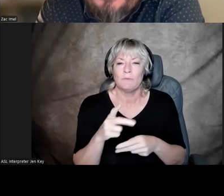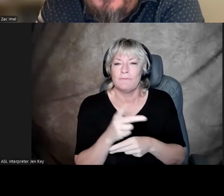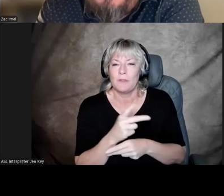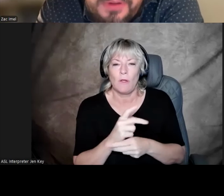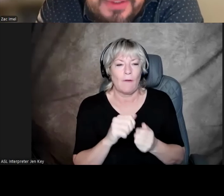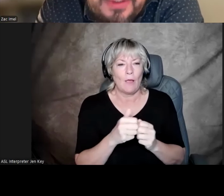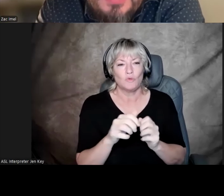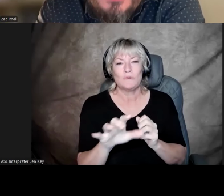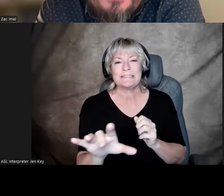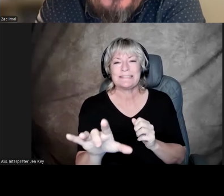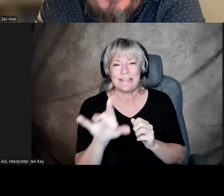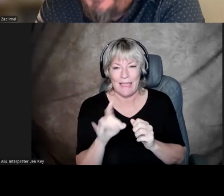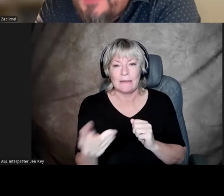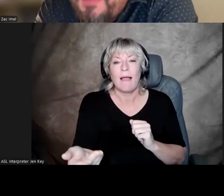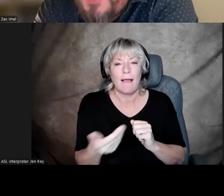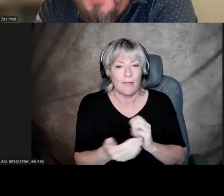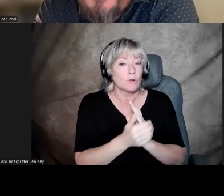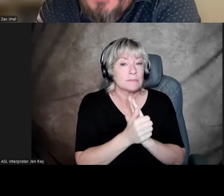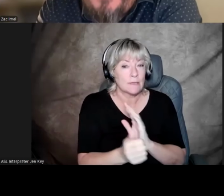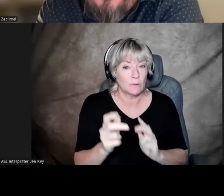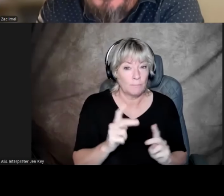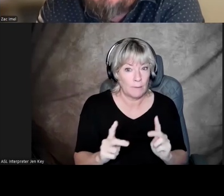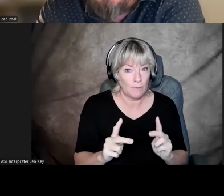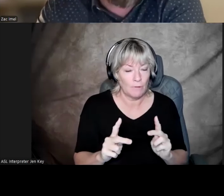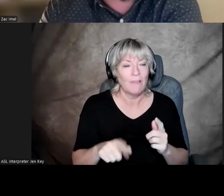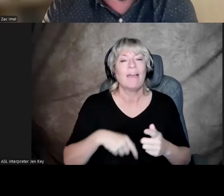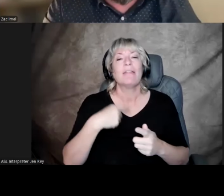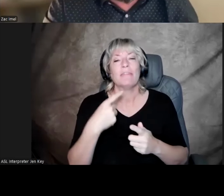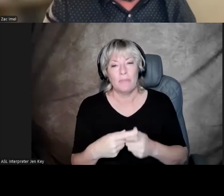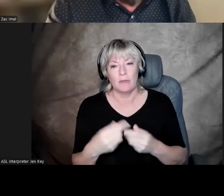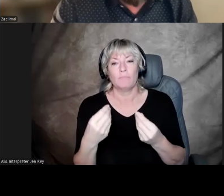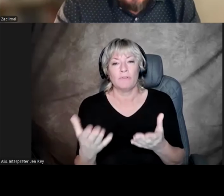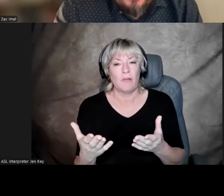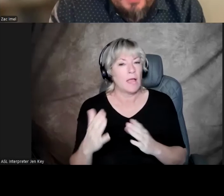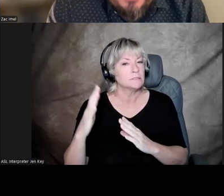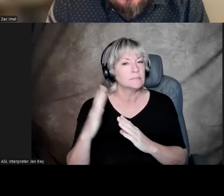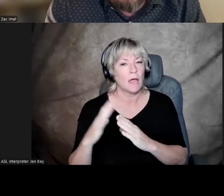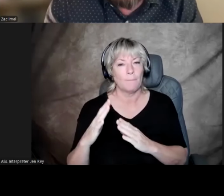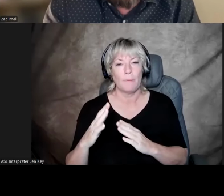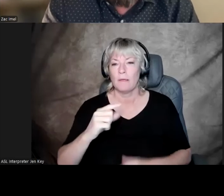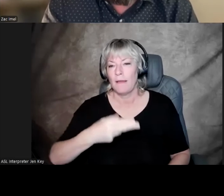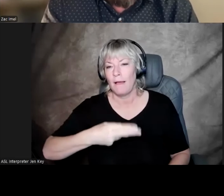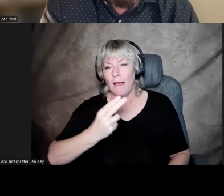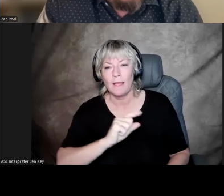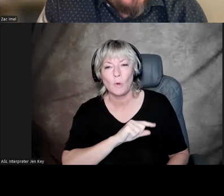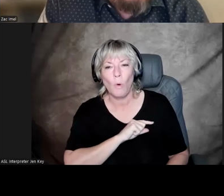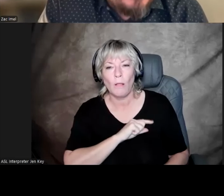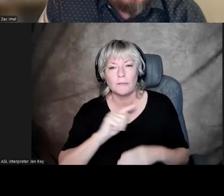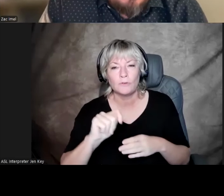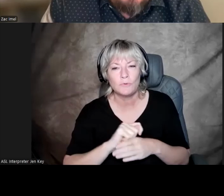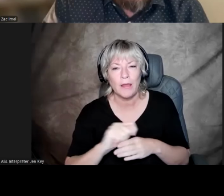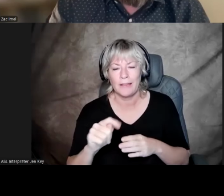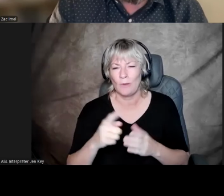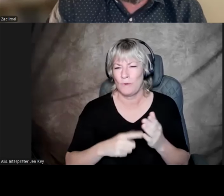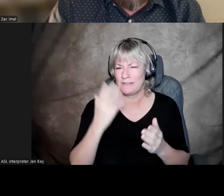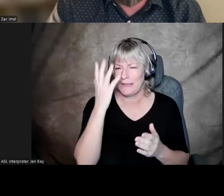hire skilled folks. Then you have to provide them high quality training. Well, what is high quality training? That's actually not a